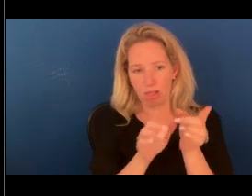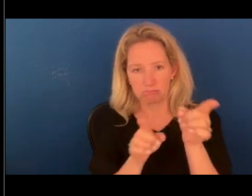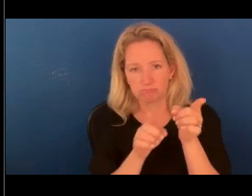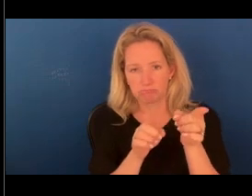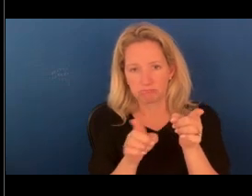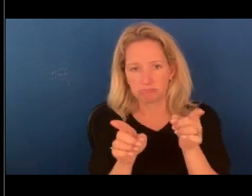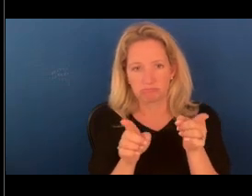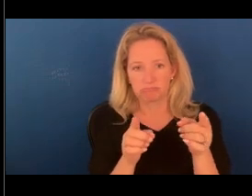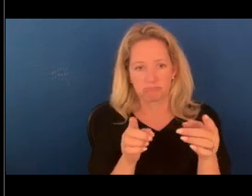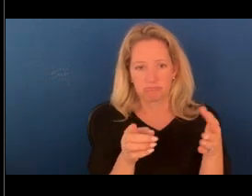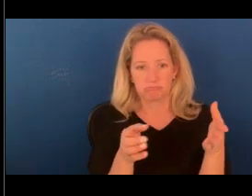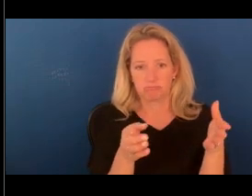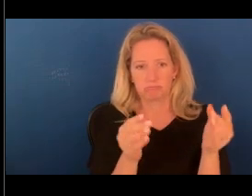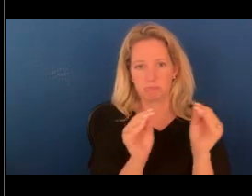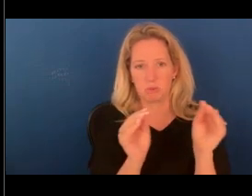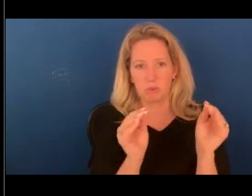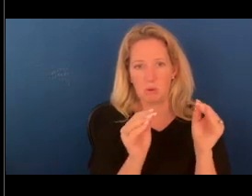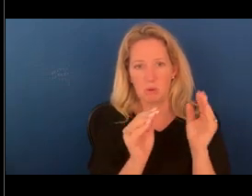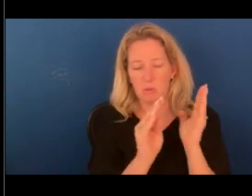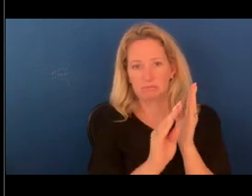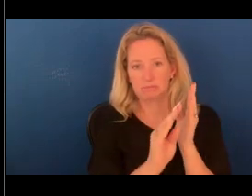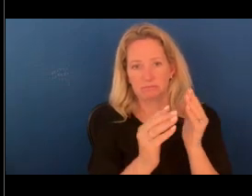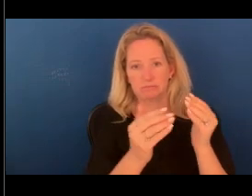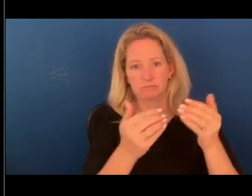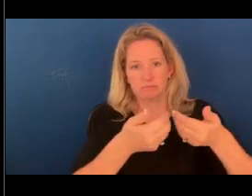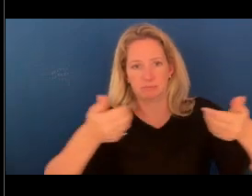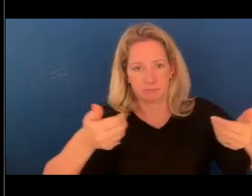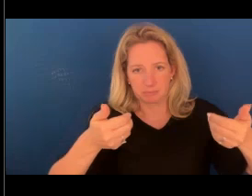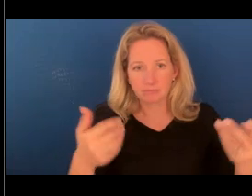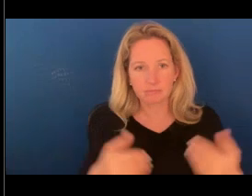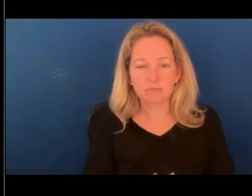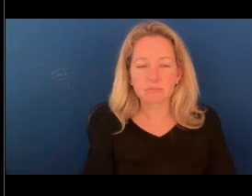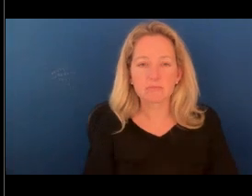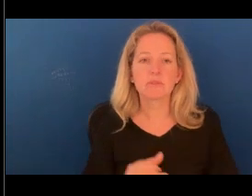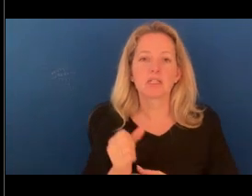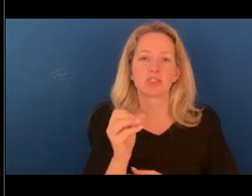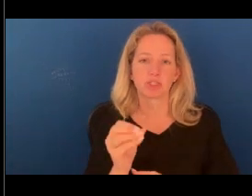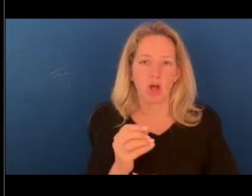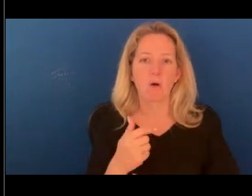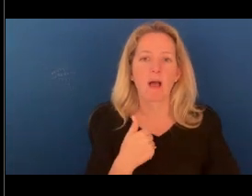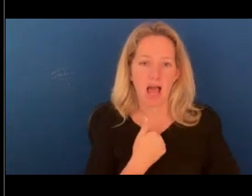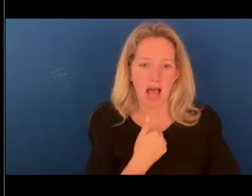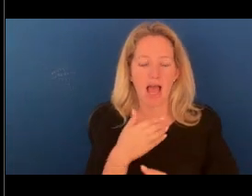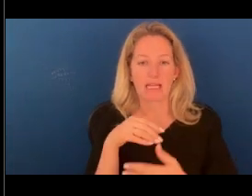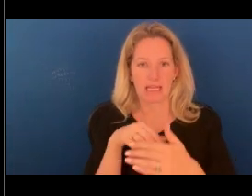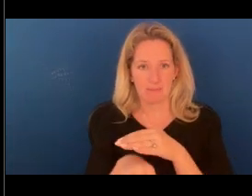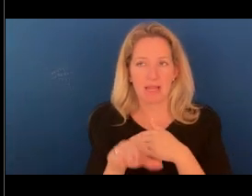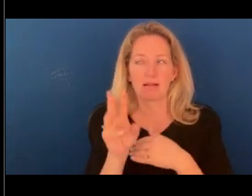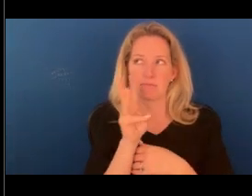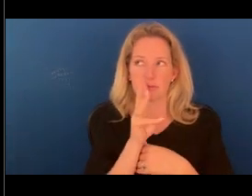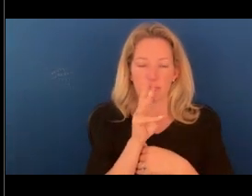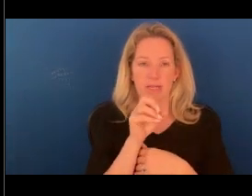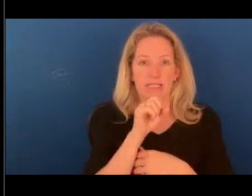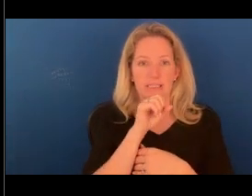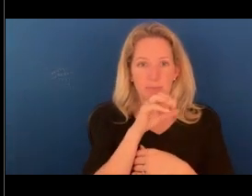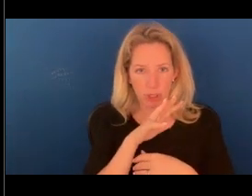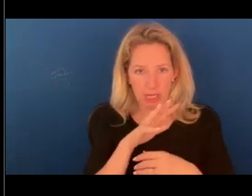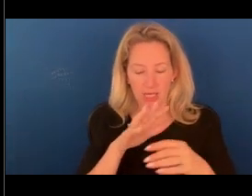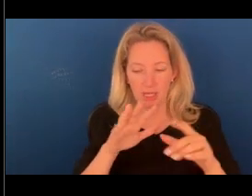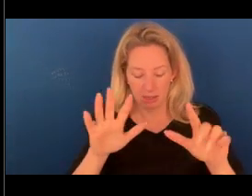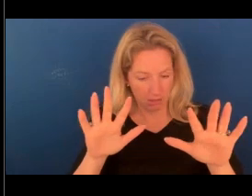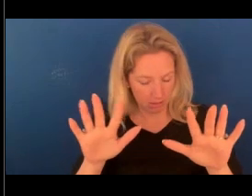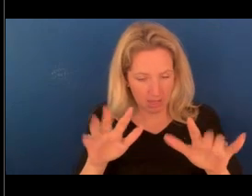So I came in with my marine debris perspective and then took a big step back of like this, as you all know, this goes into